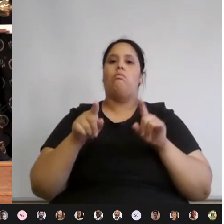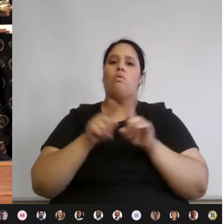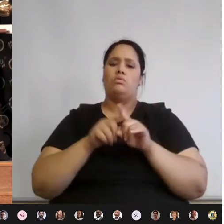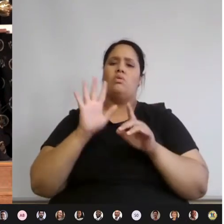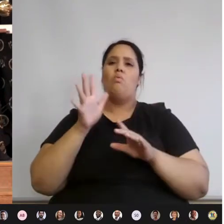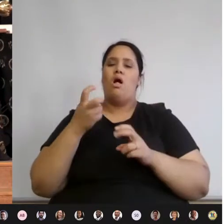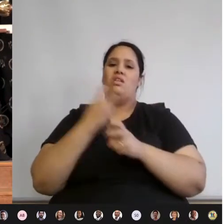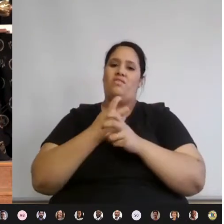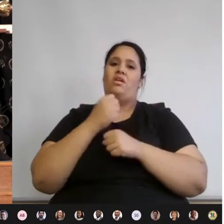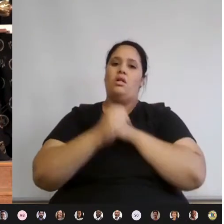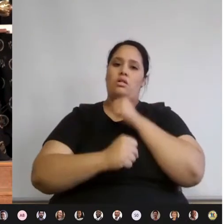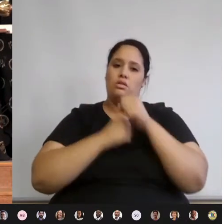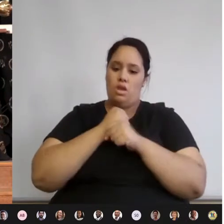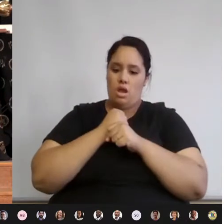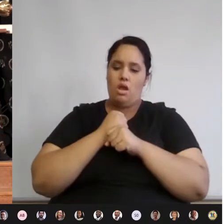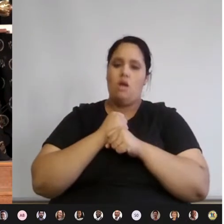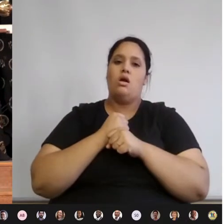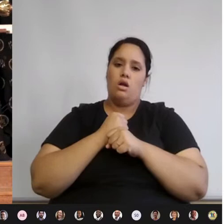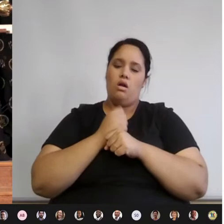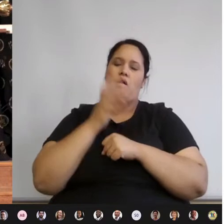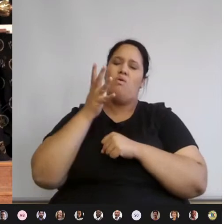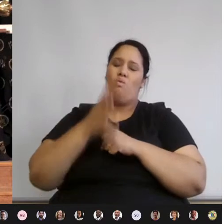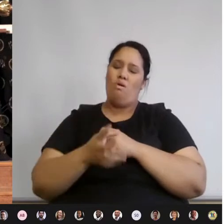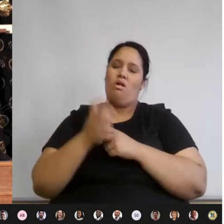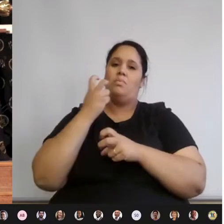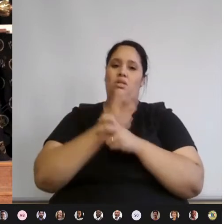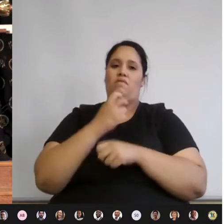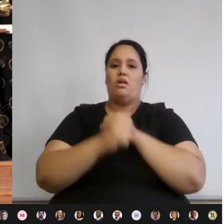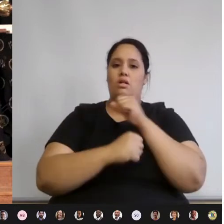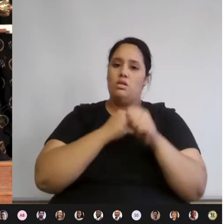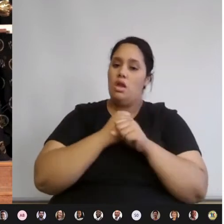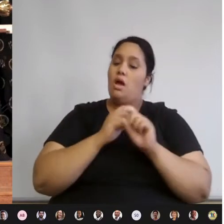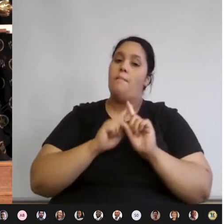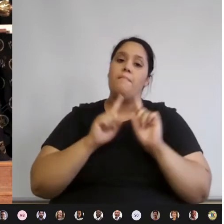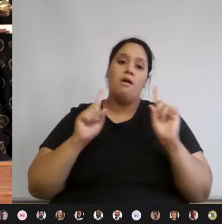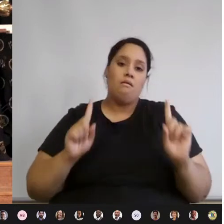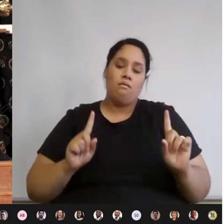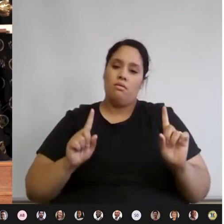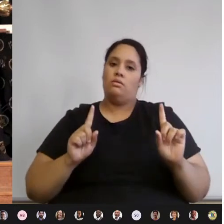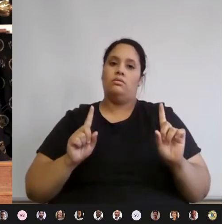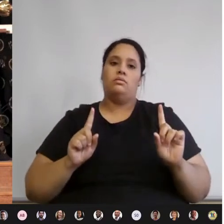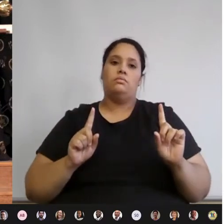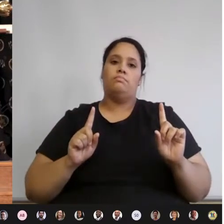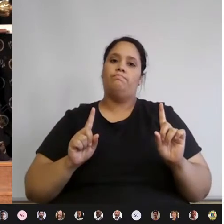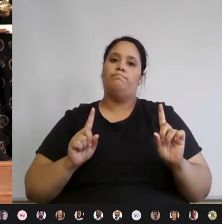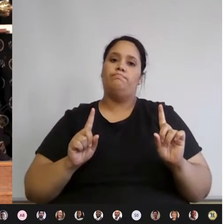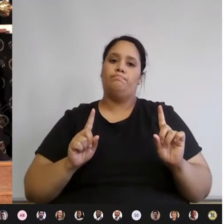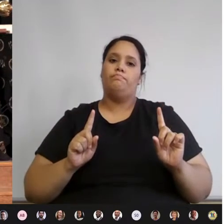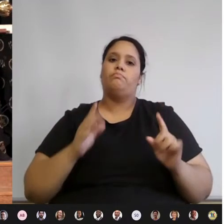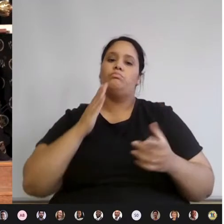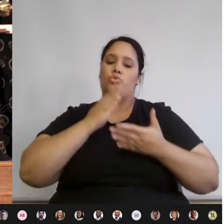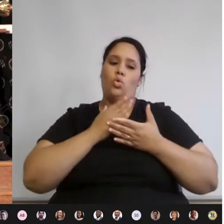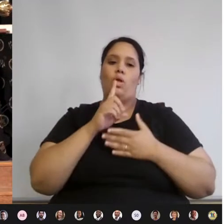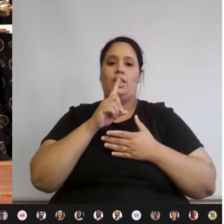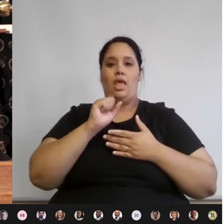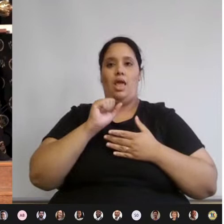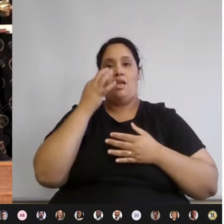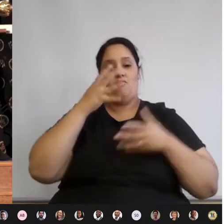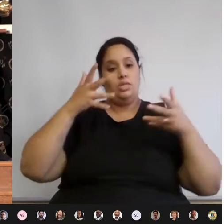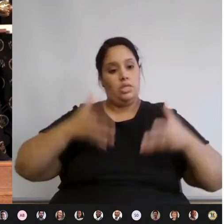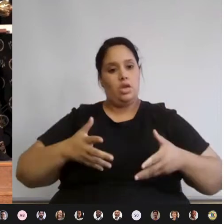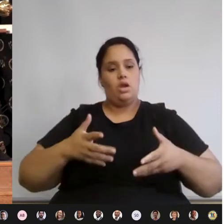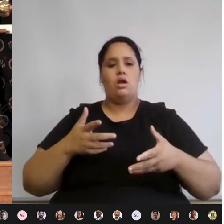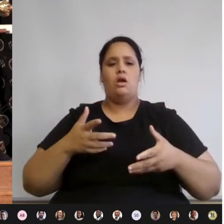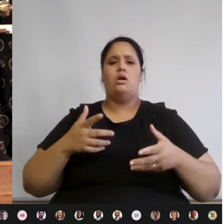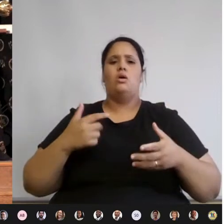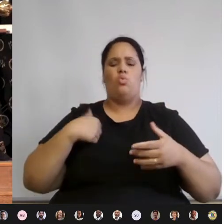year. It is absolutely going to be a tough year. But it is nothing that this DA government, no challenge that this DA